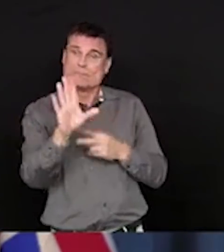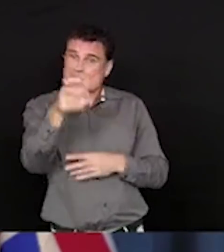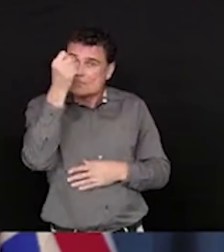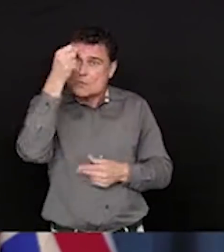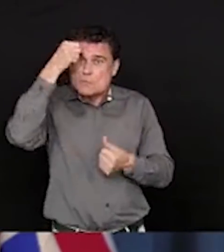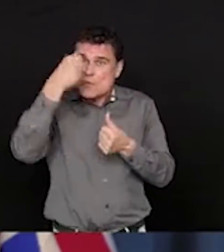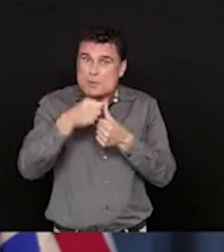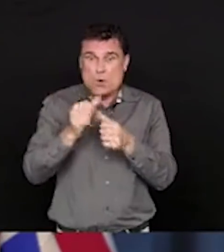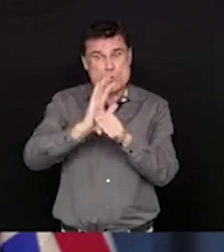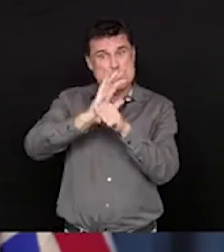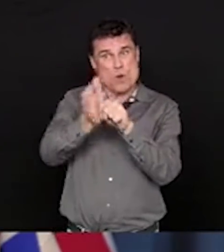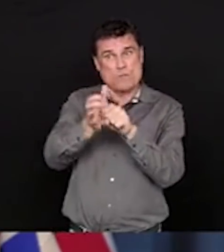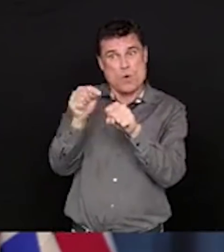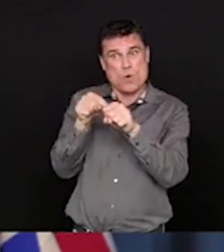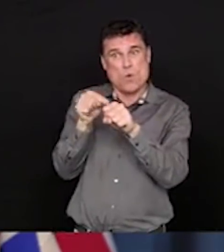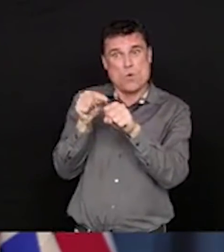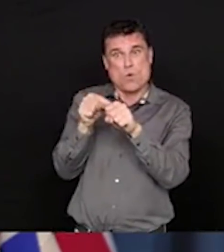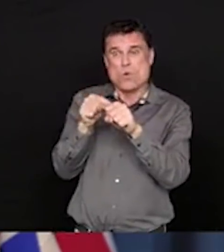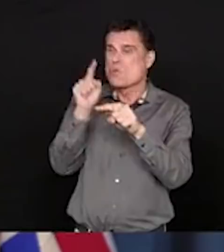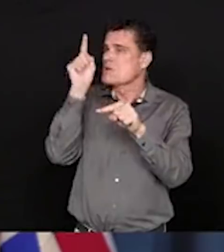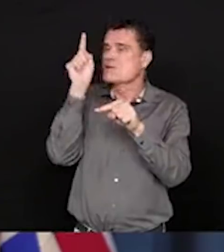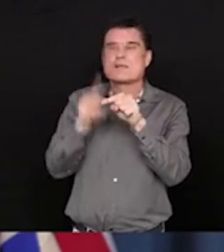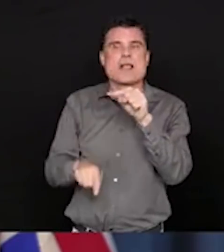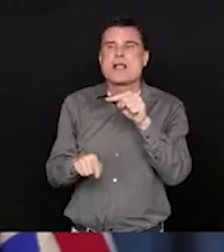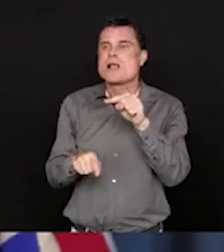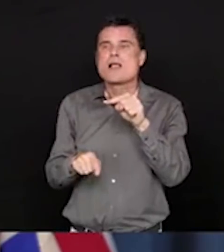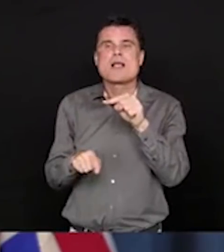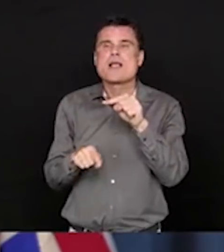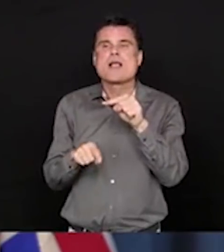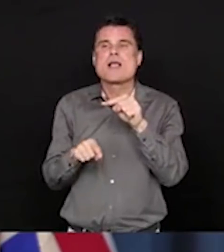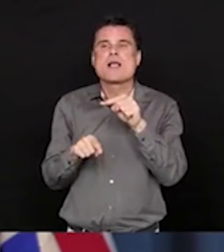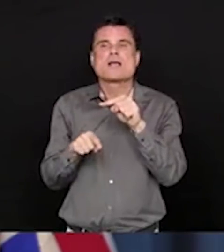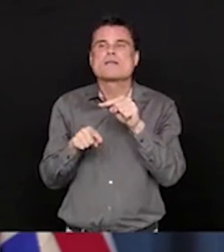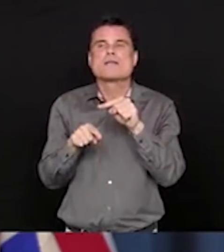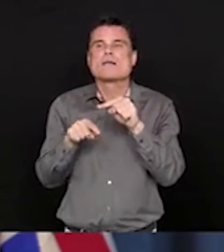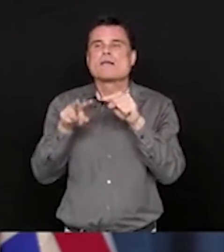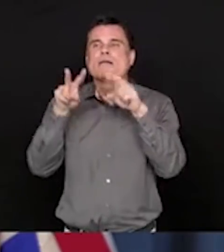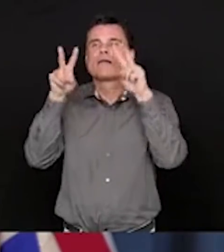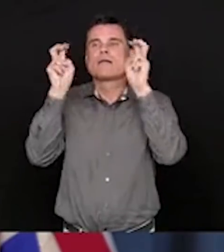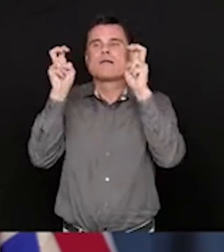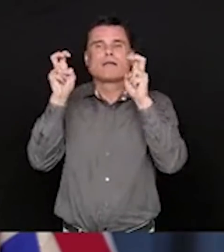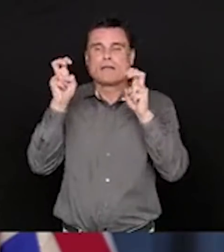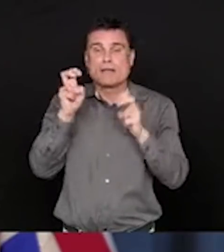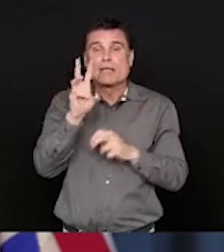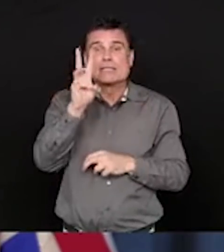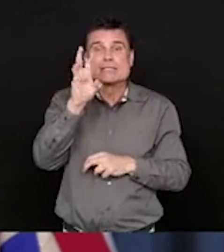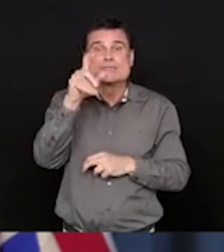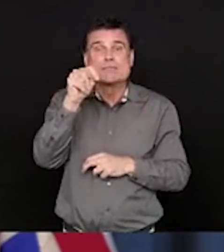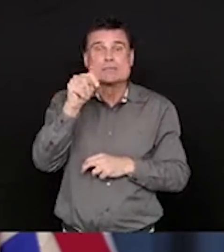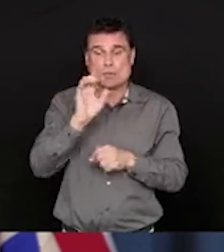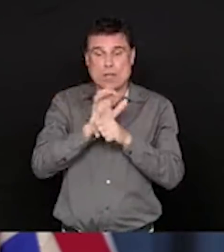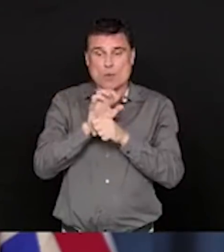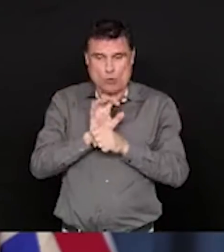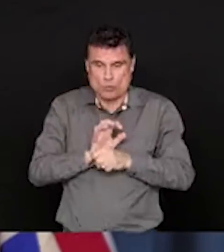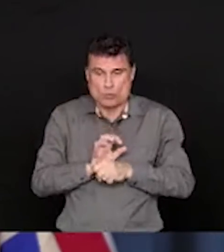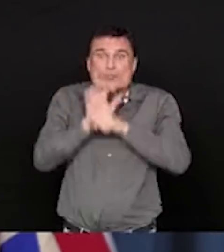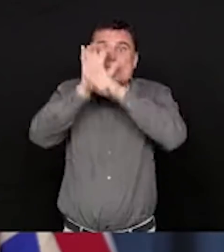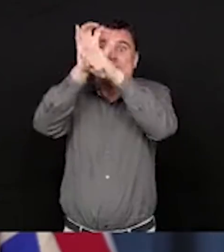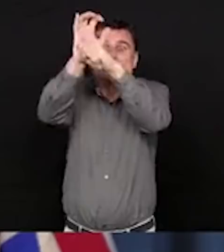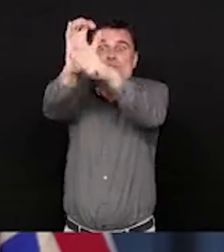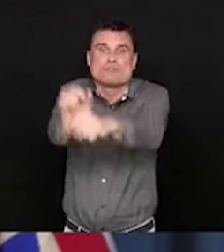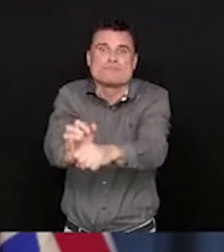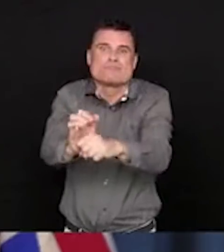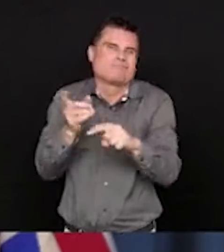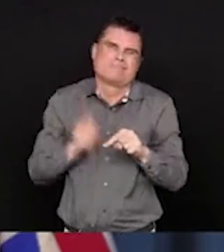things we know that prevent transmission of this virus. Cleaning your hands regularly, covering your mouth when you cough, not touching your face and